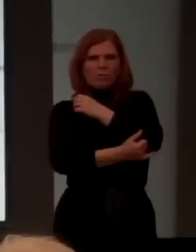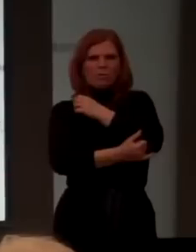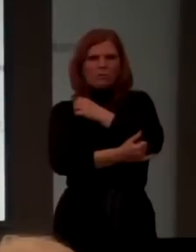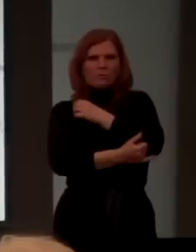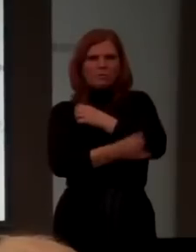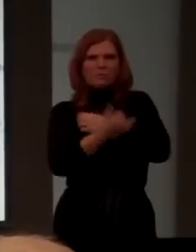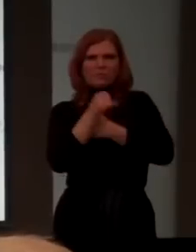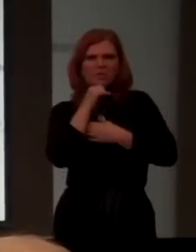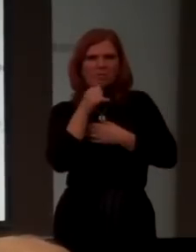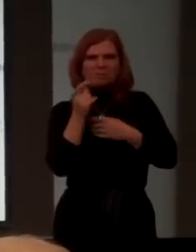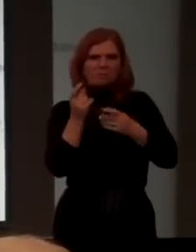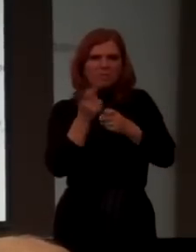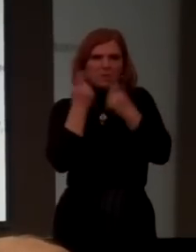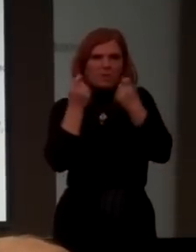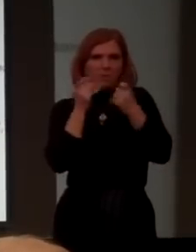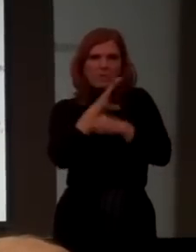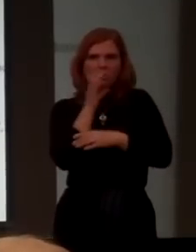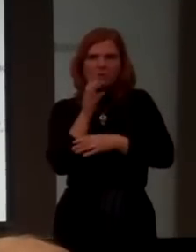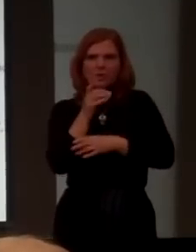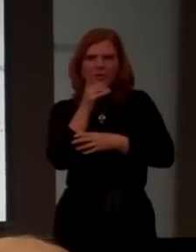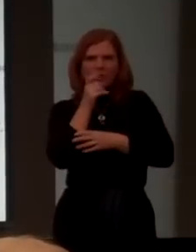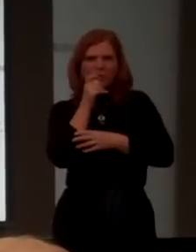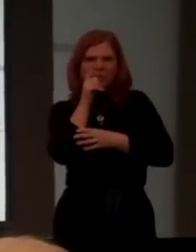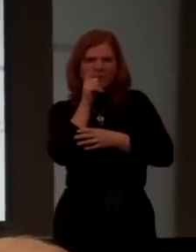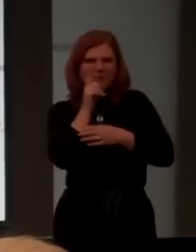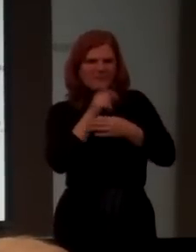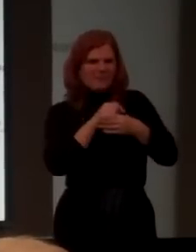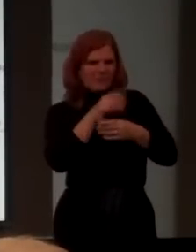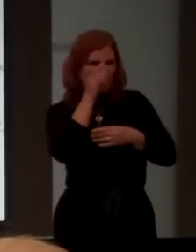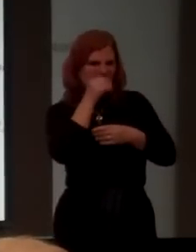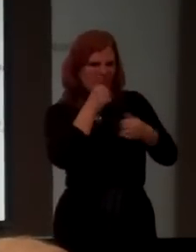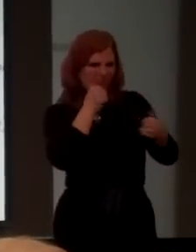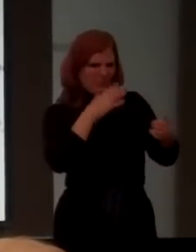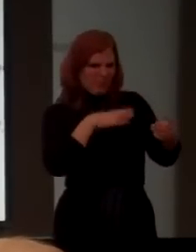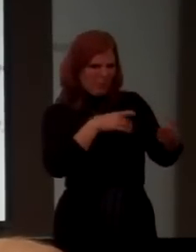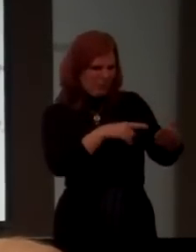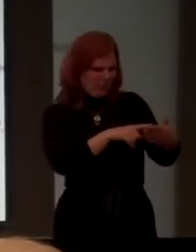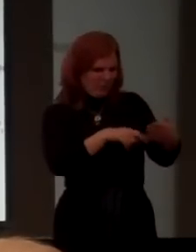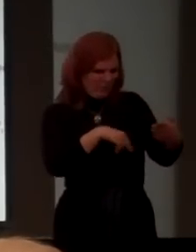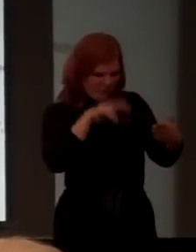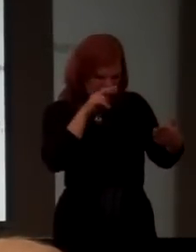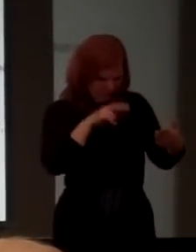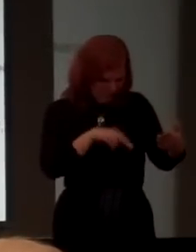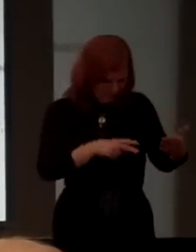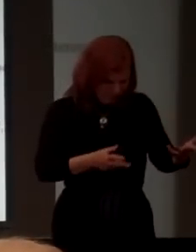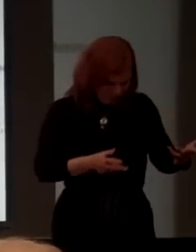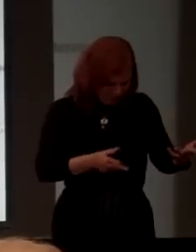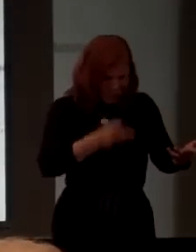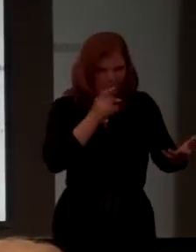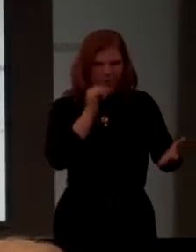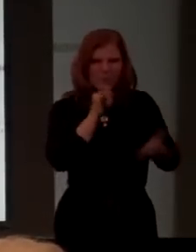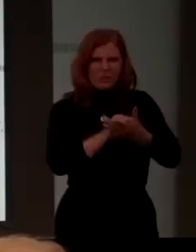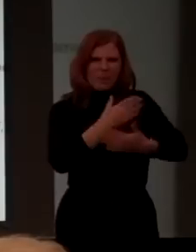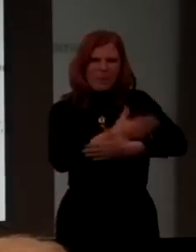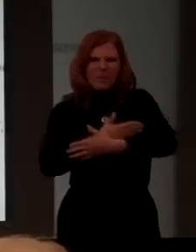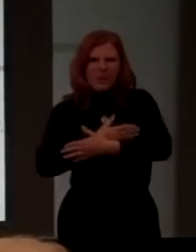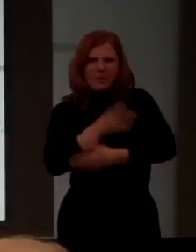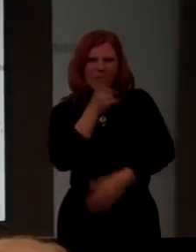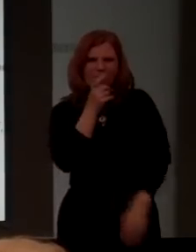Christmas, and they're thinking, who's this little guy down here with this woman and this other guy looking down, who's that baby